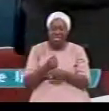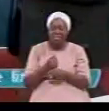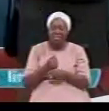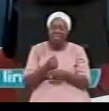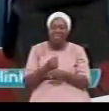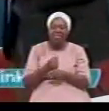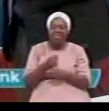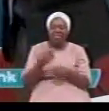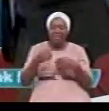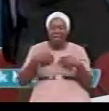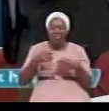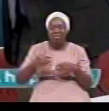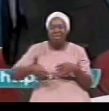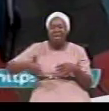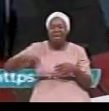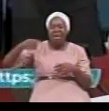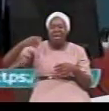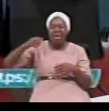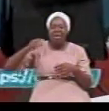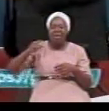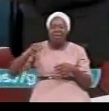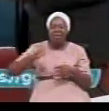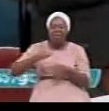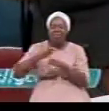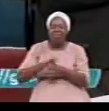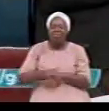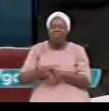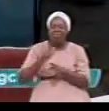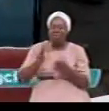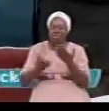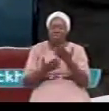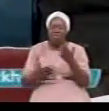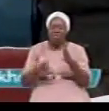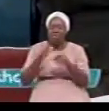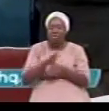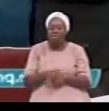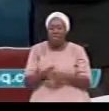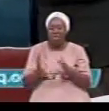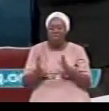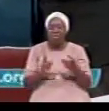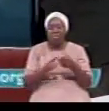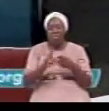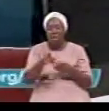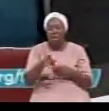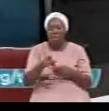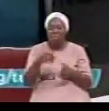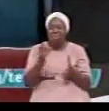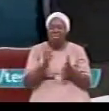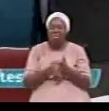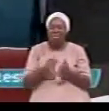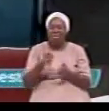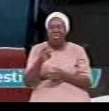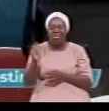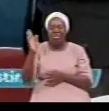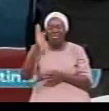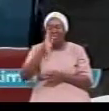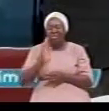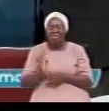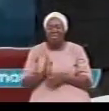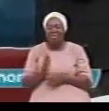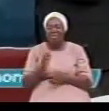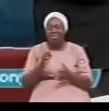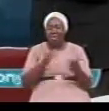22 years she's been suffering from that BP. According to her, she's saying she never expected